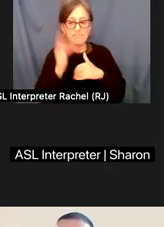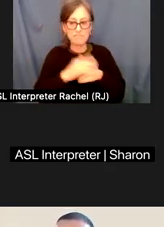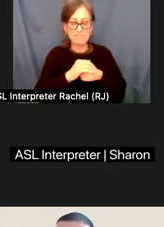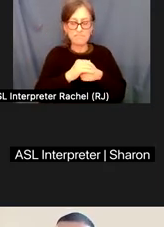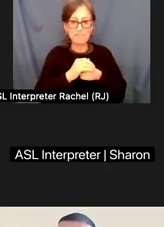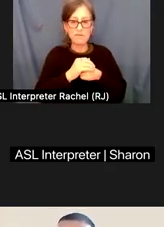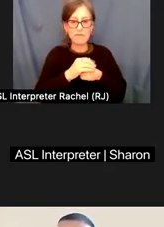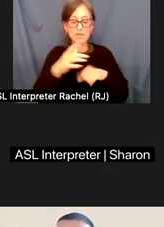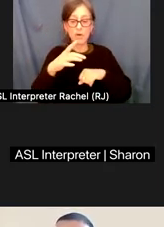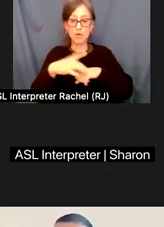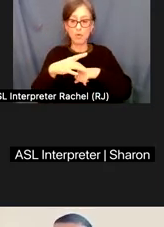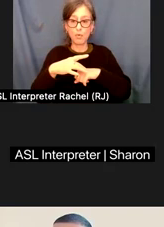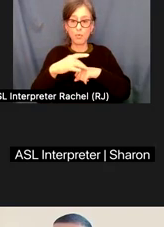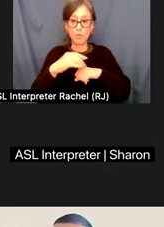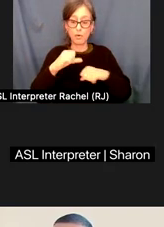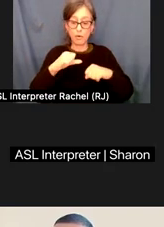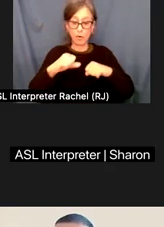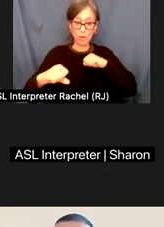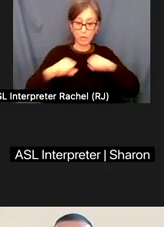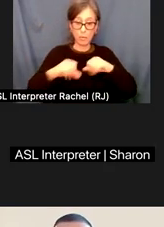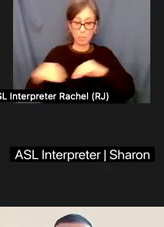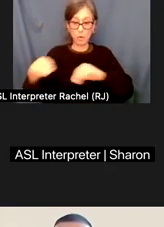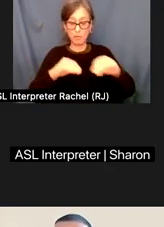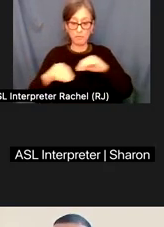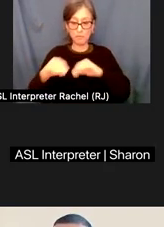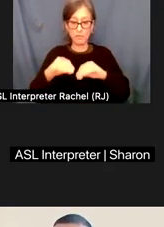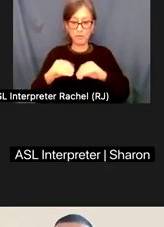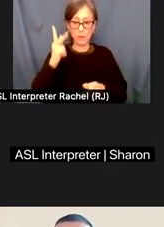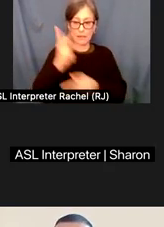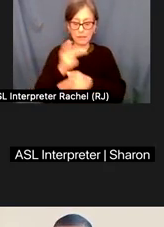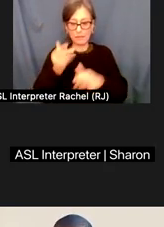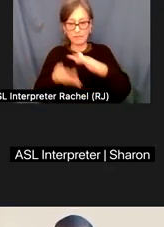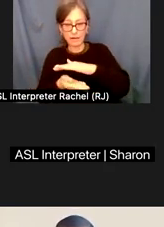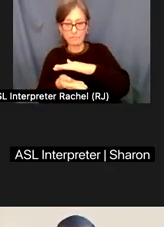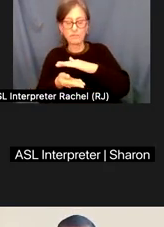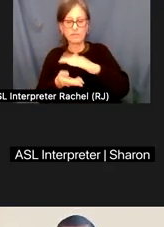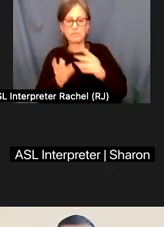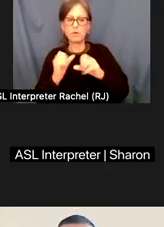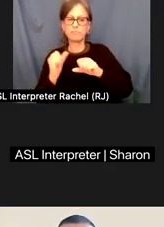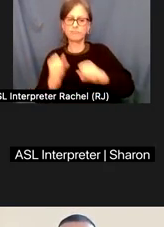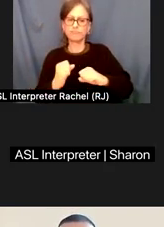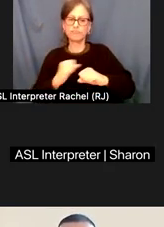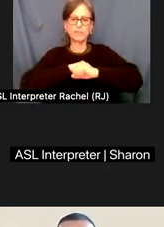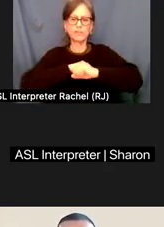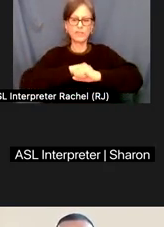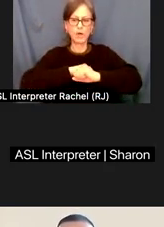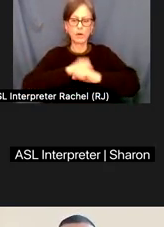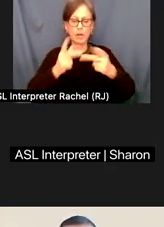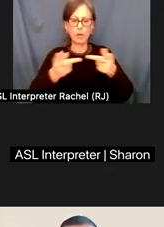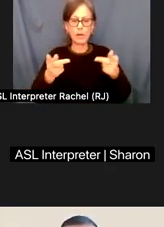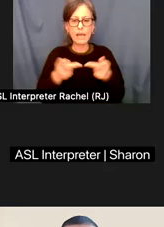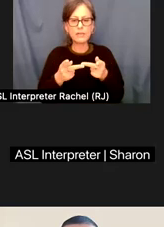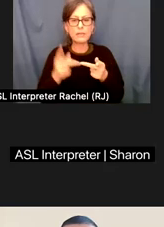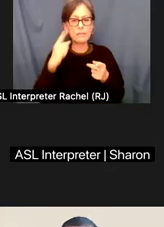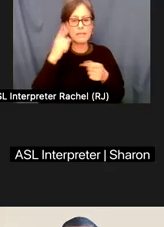ground starts moving, the bag doesn't disappear, or we put it under the bed in a pretty secure location. But think about